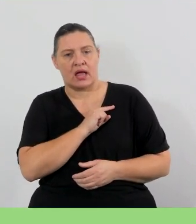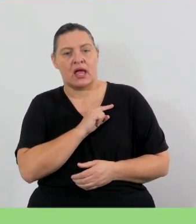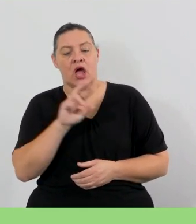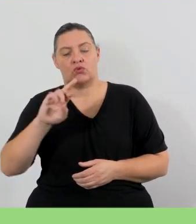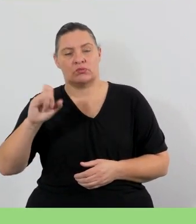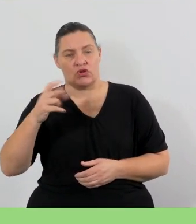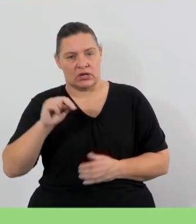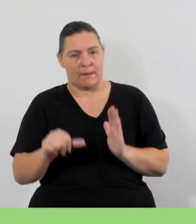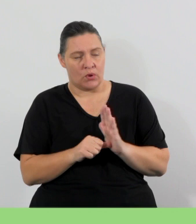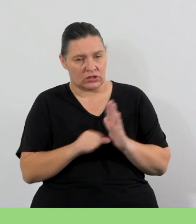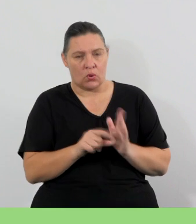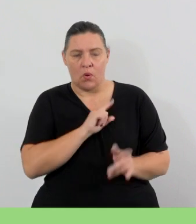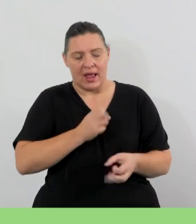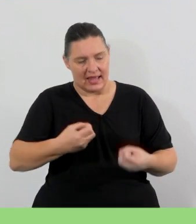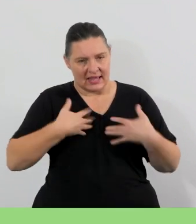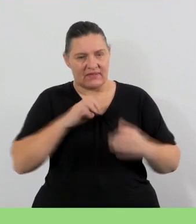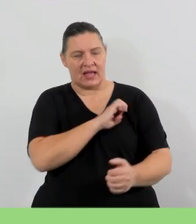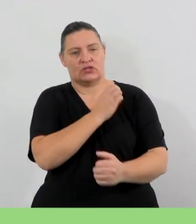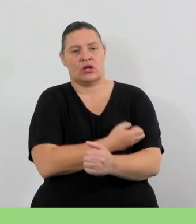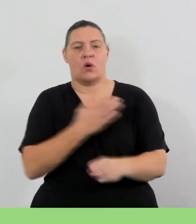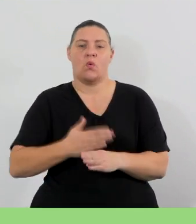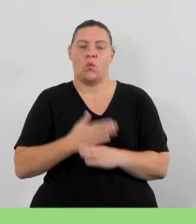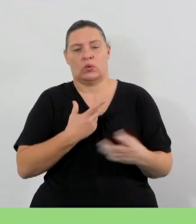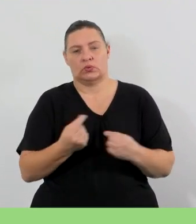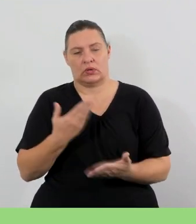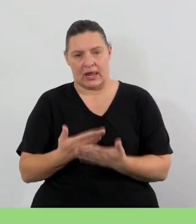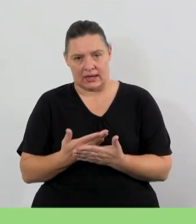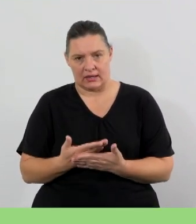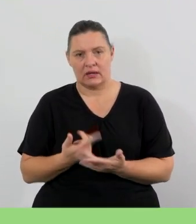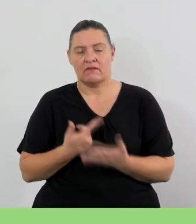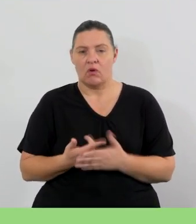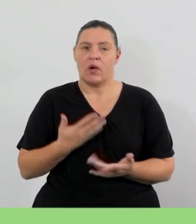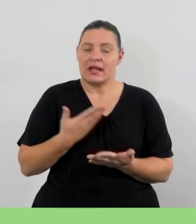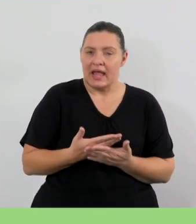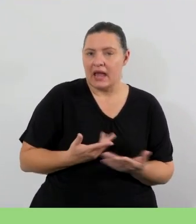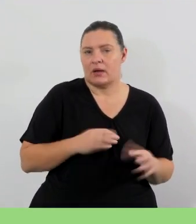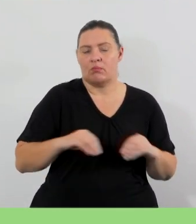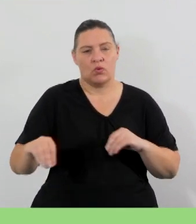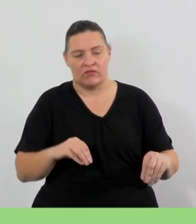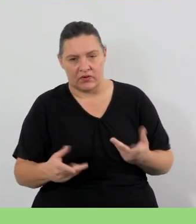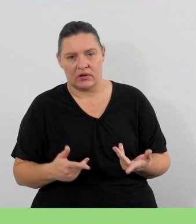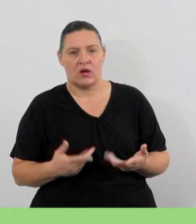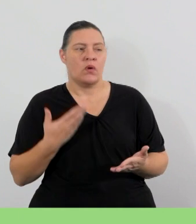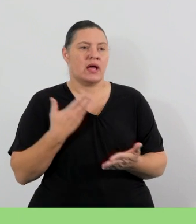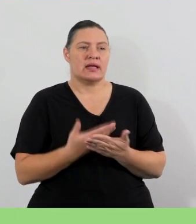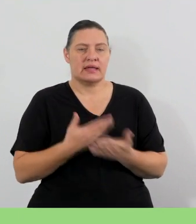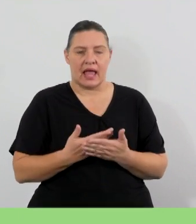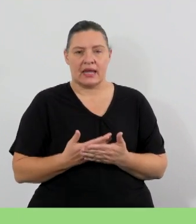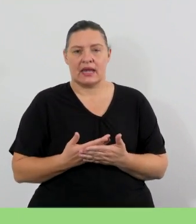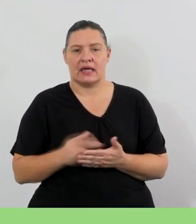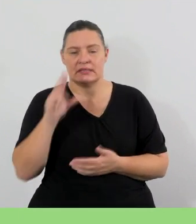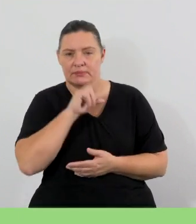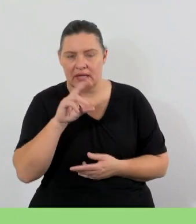is important as it gives us energy to perform tasks such as being able to move, being able